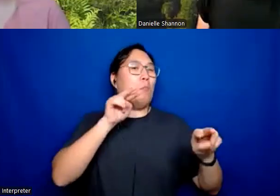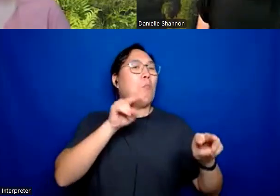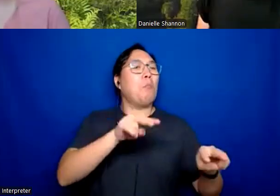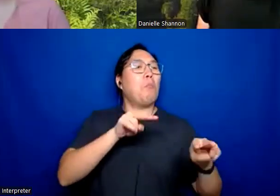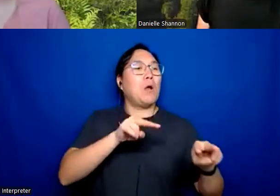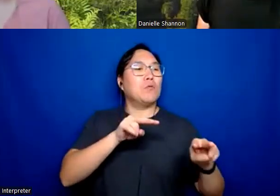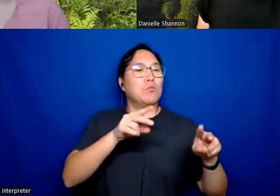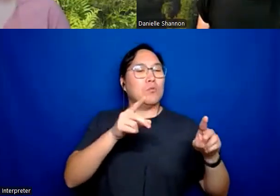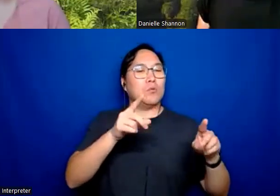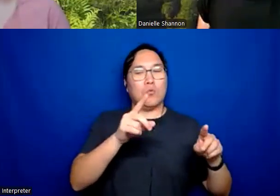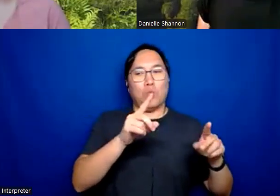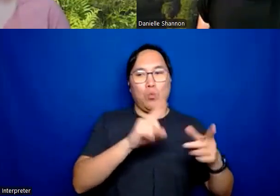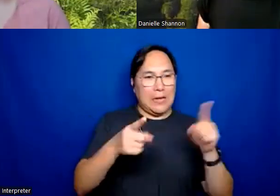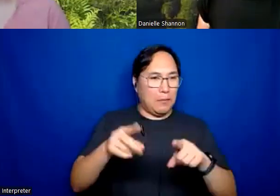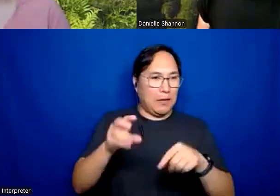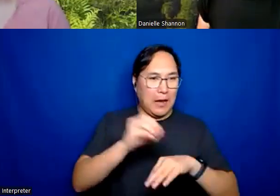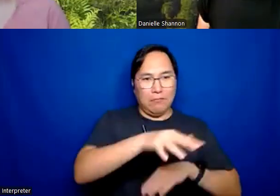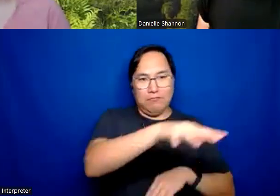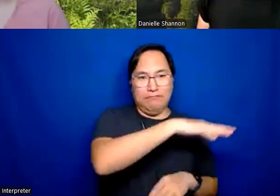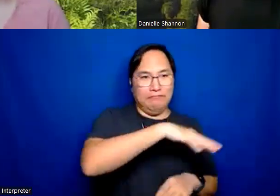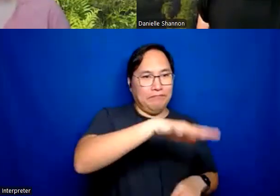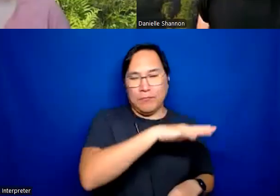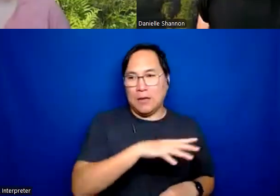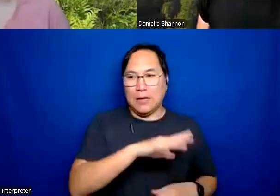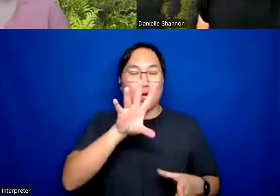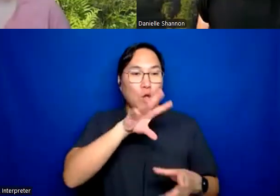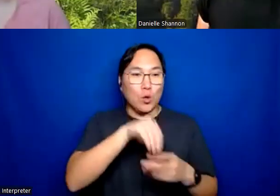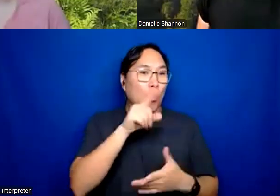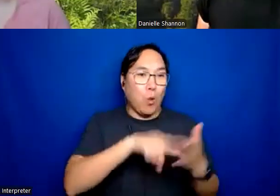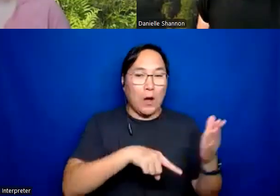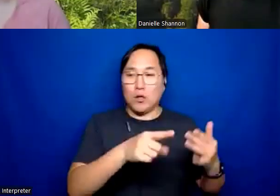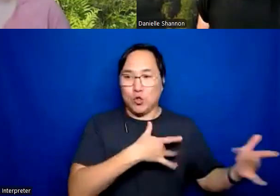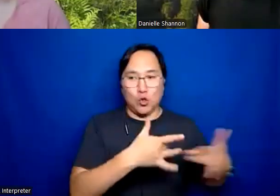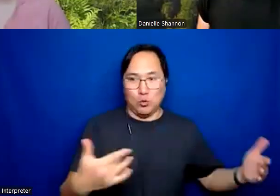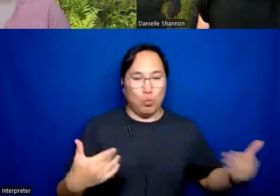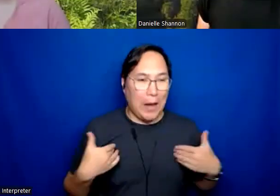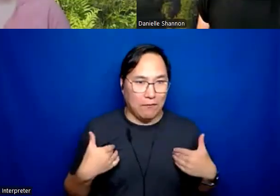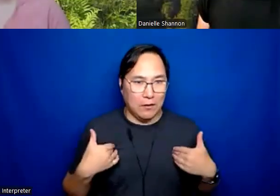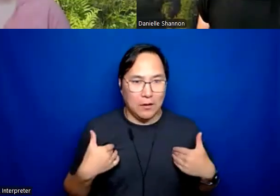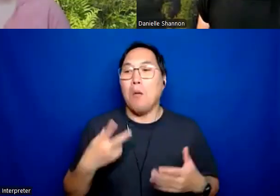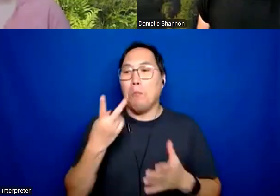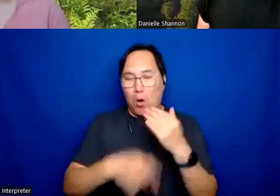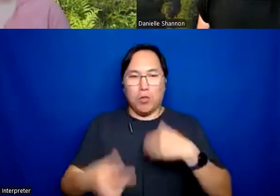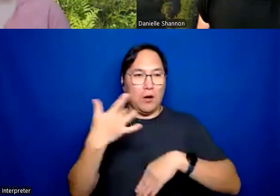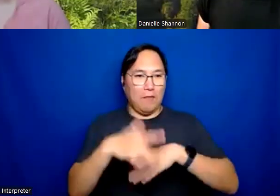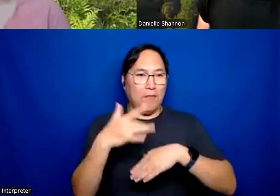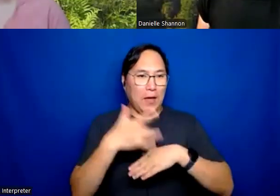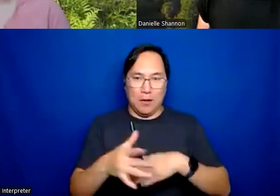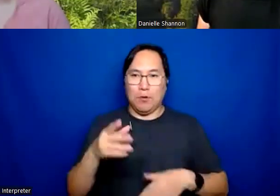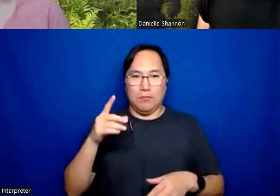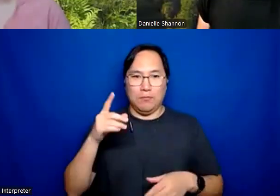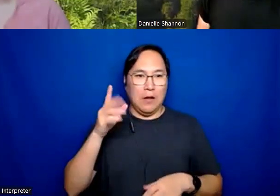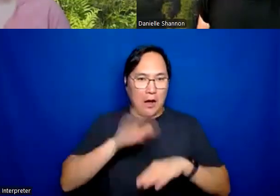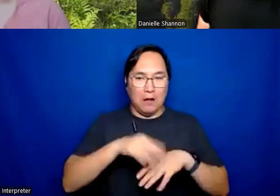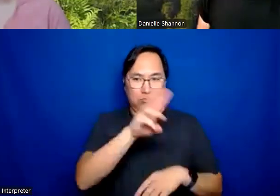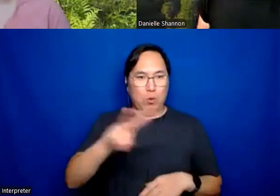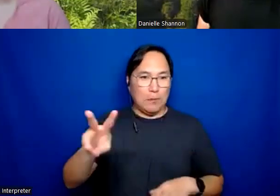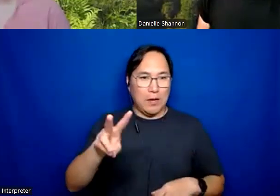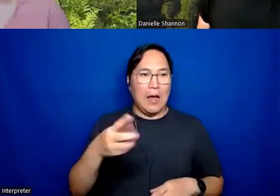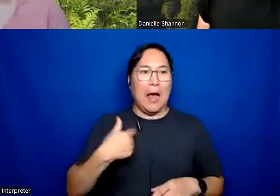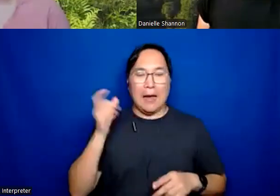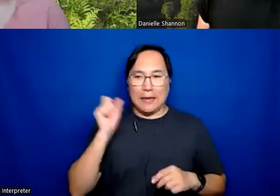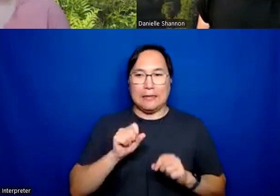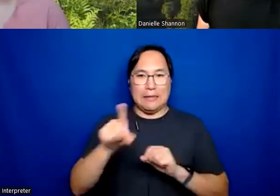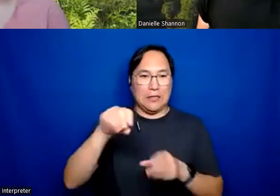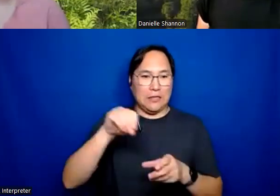what forest health variables you might be concerned about. And so both of those are available on our website, and I'll drop the link into the chat right now in case people